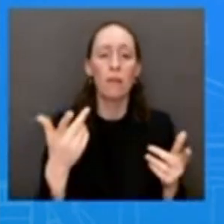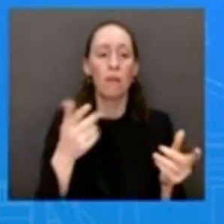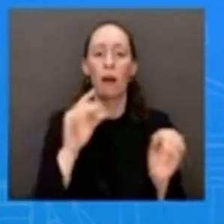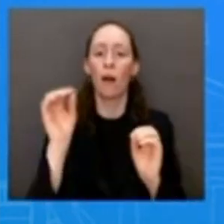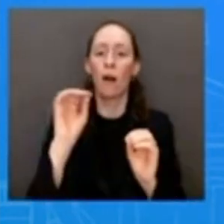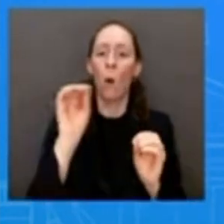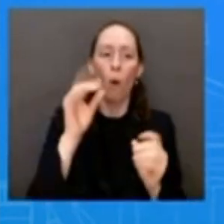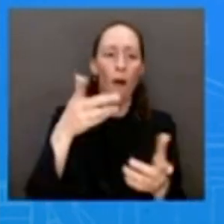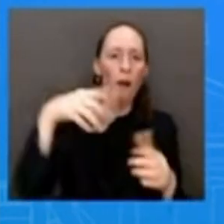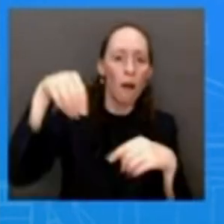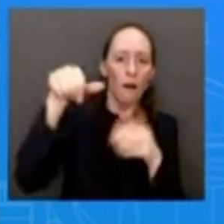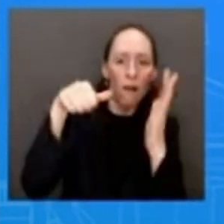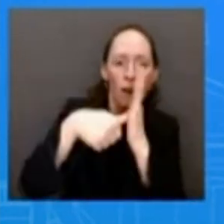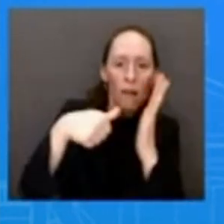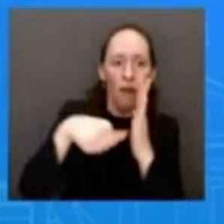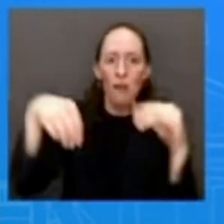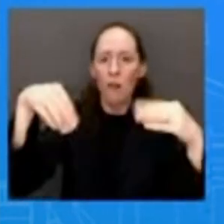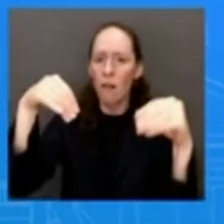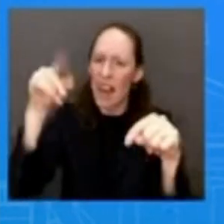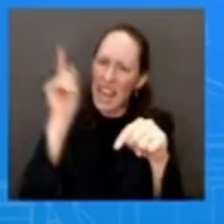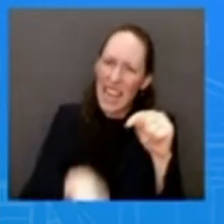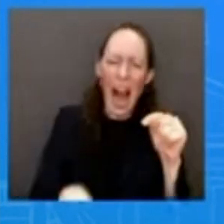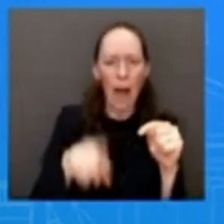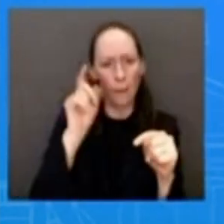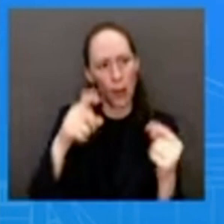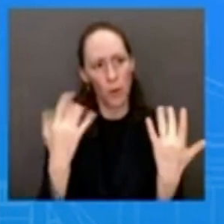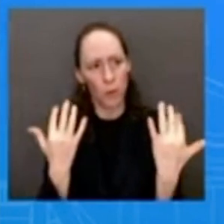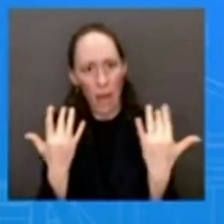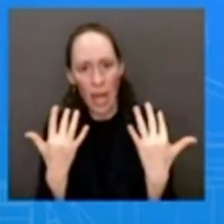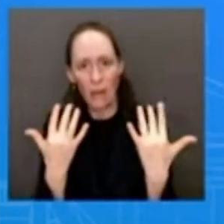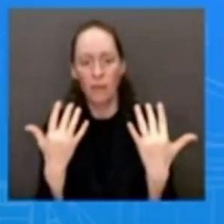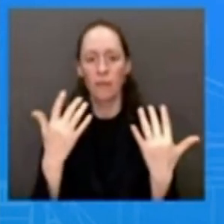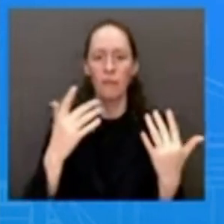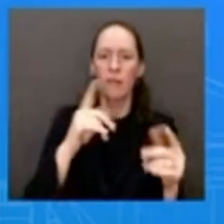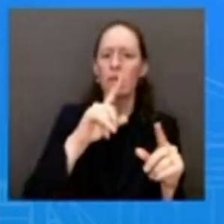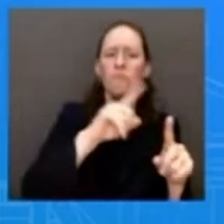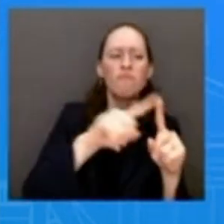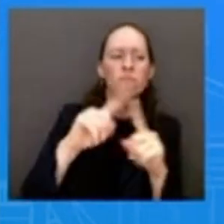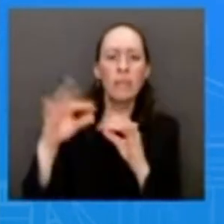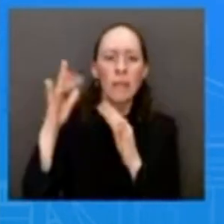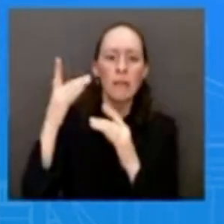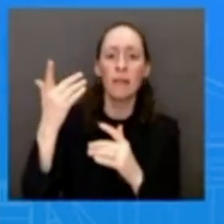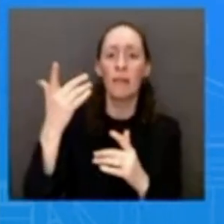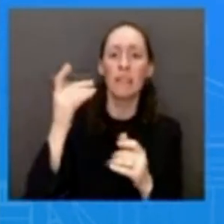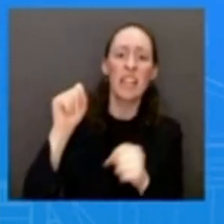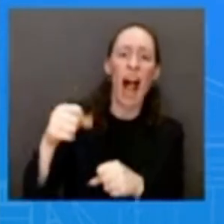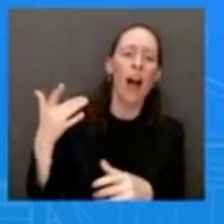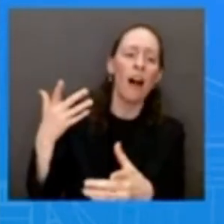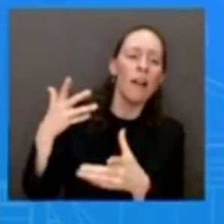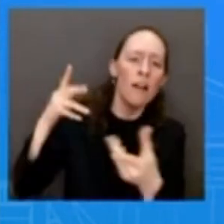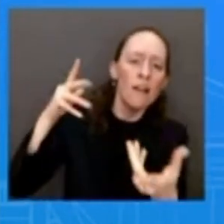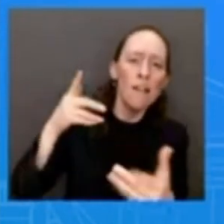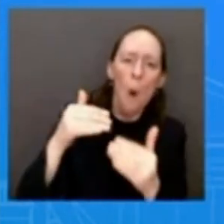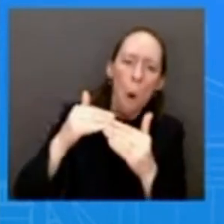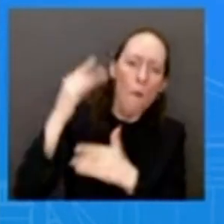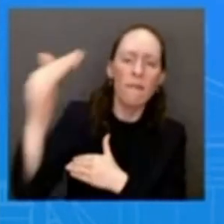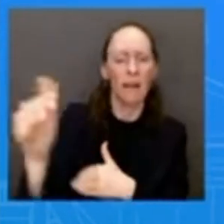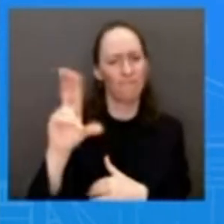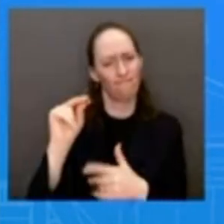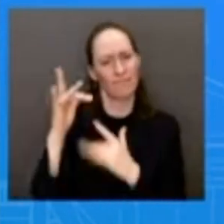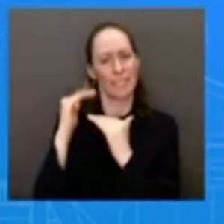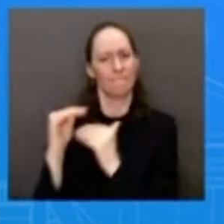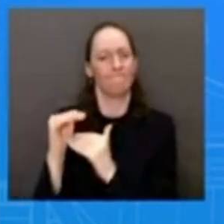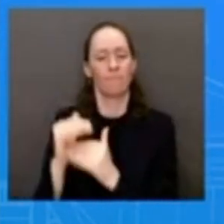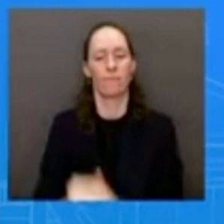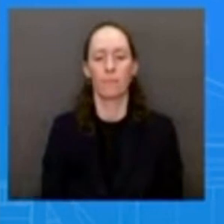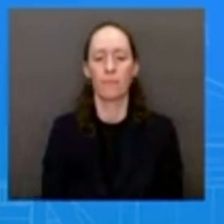level. And so I just want to say very clearly that the president has said himself Breonna Taylor's death was a tragedy, a